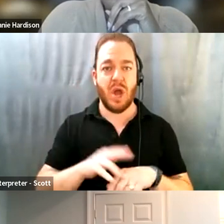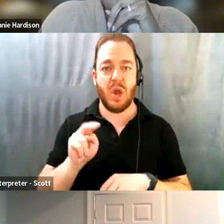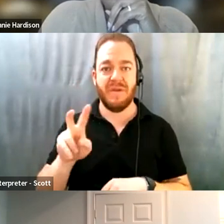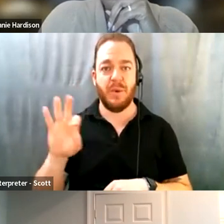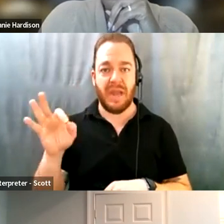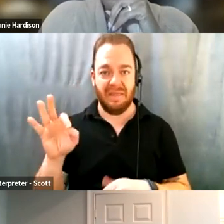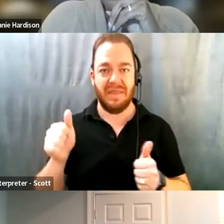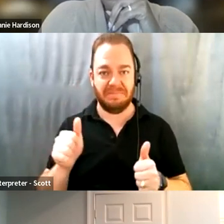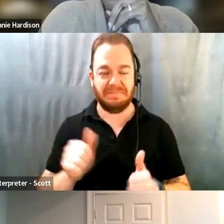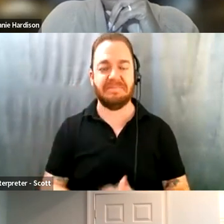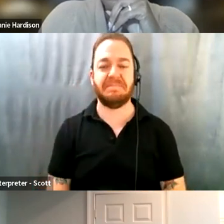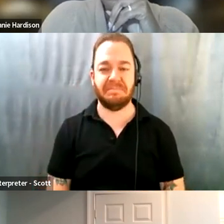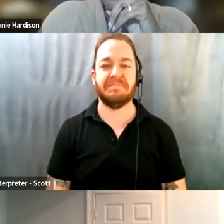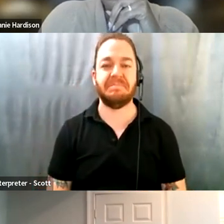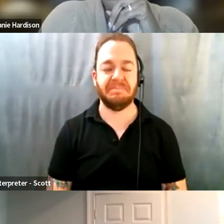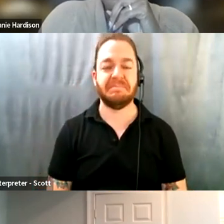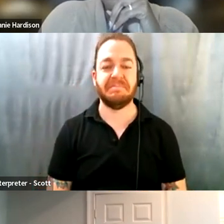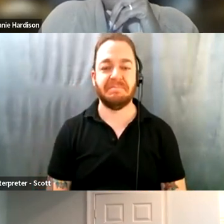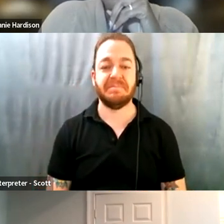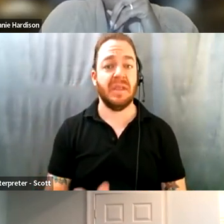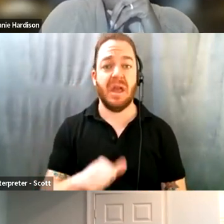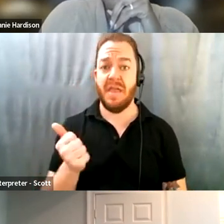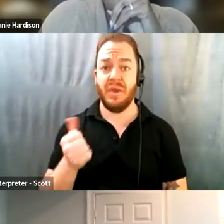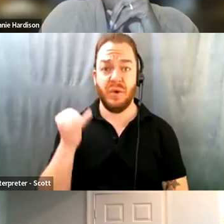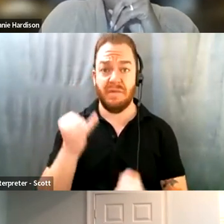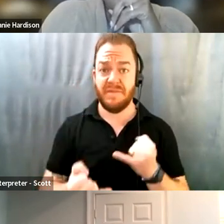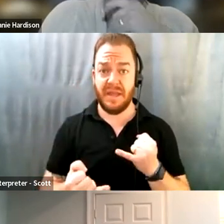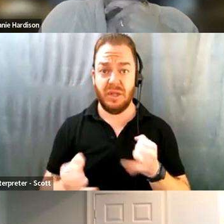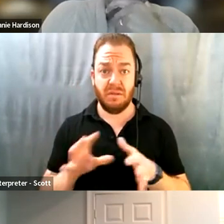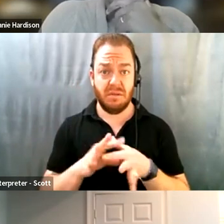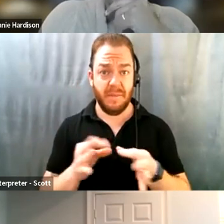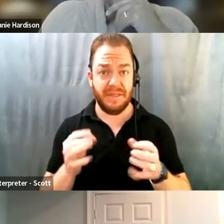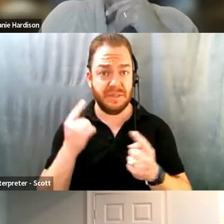9th. All right. Anyone else? Final thoughts?